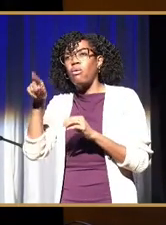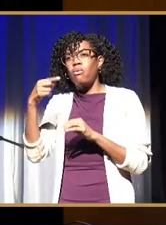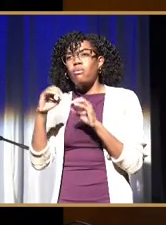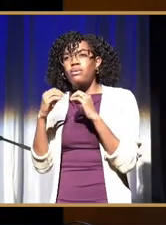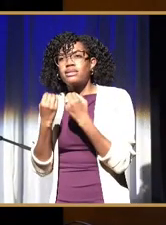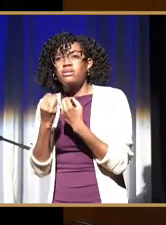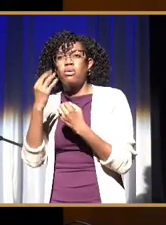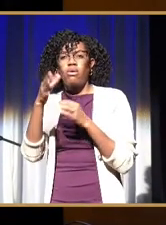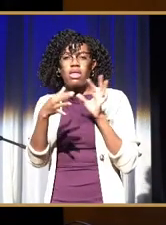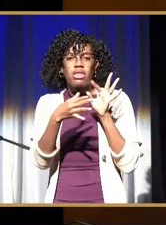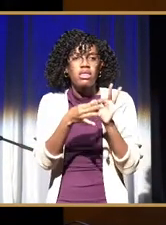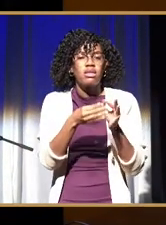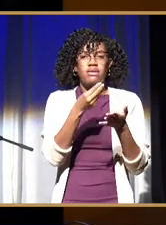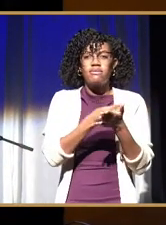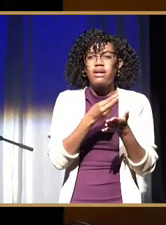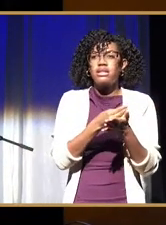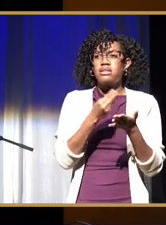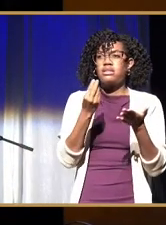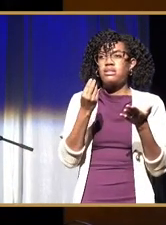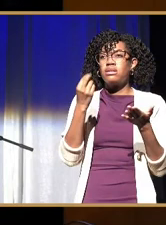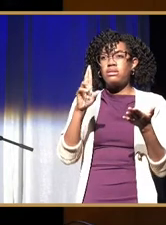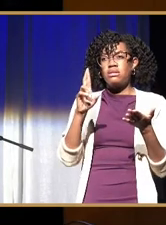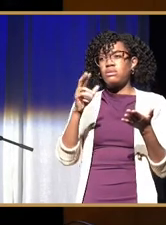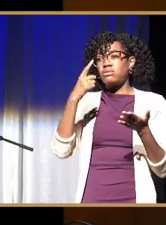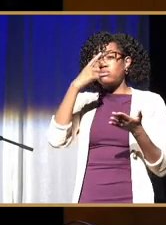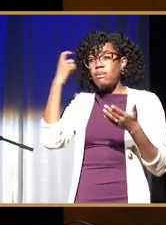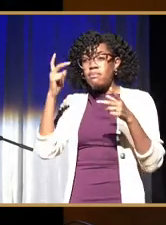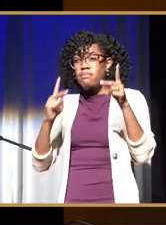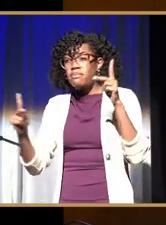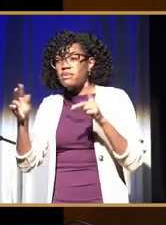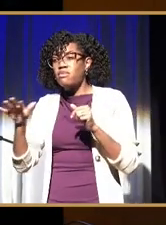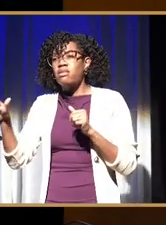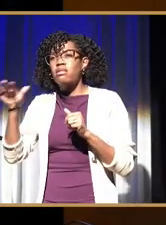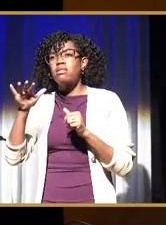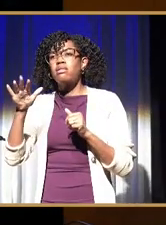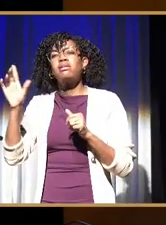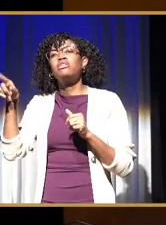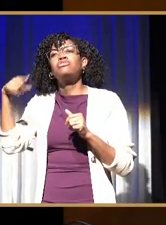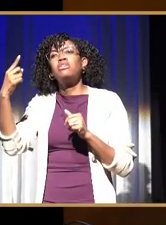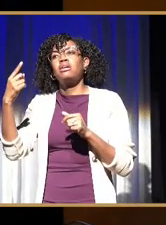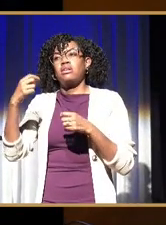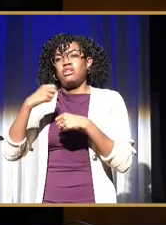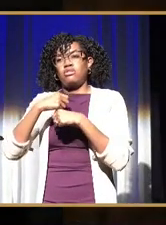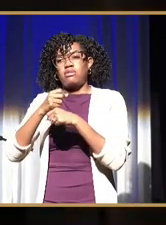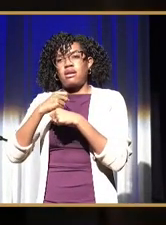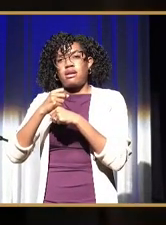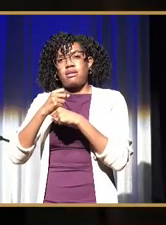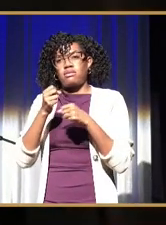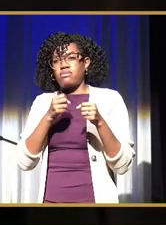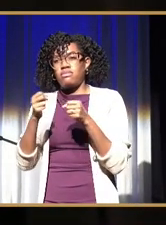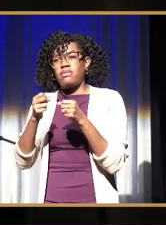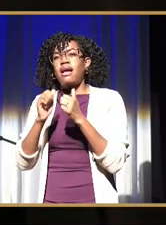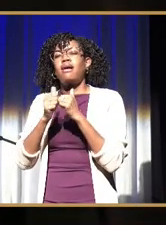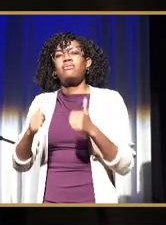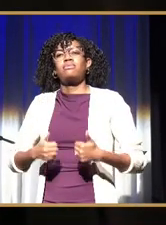funding. Traumatized people are simply creating strategies for survival.